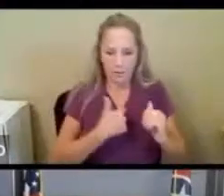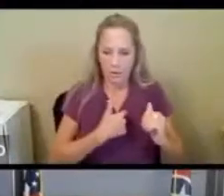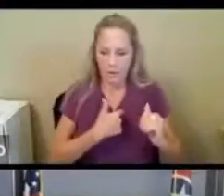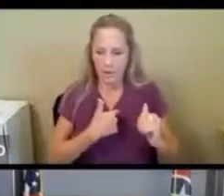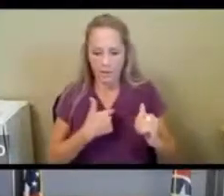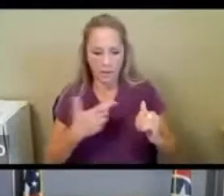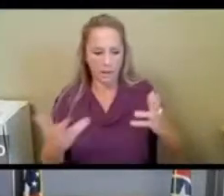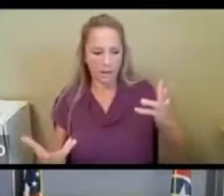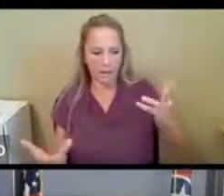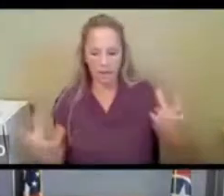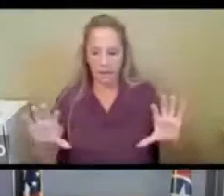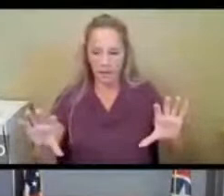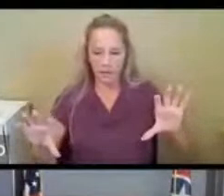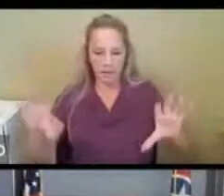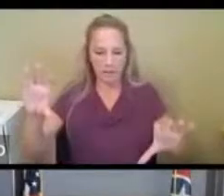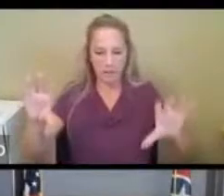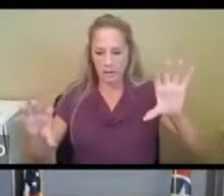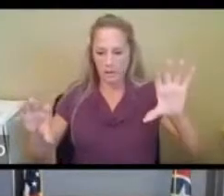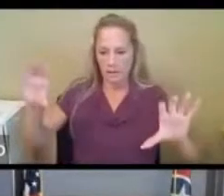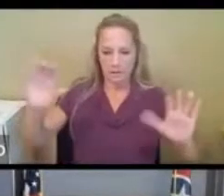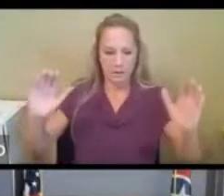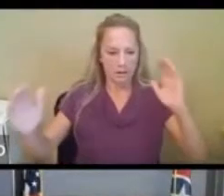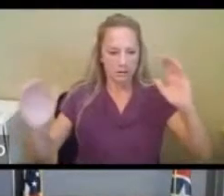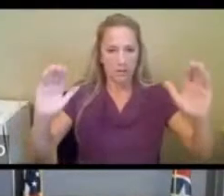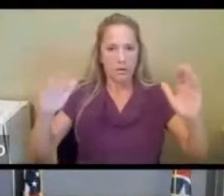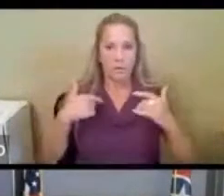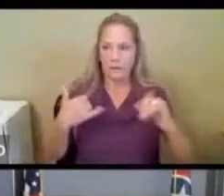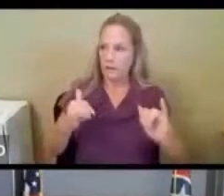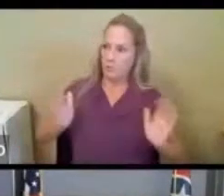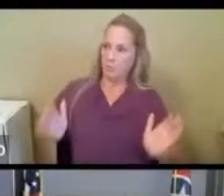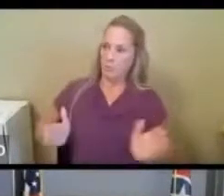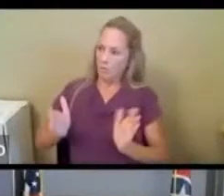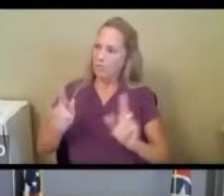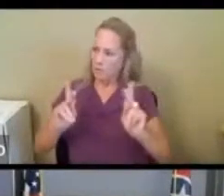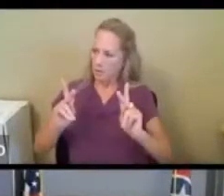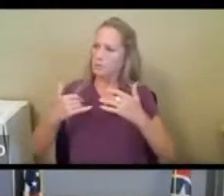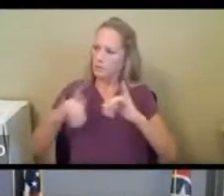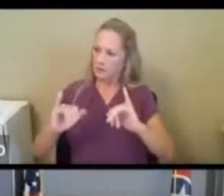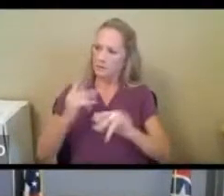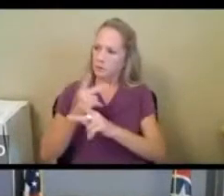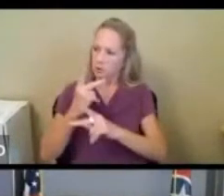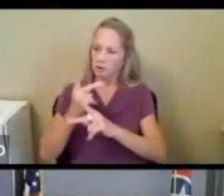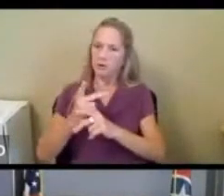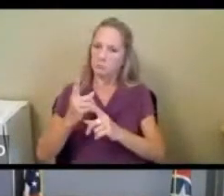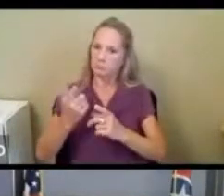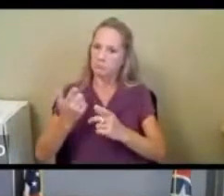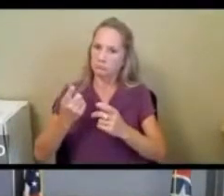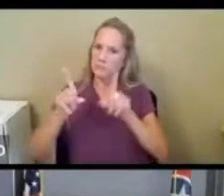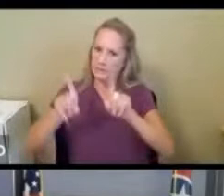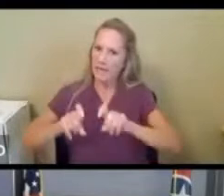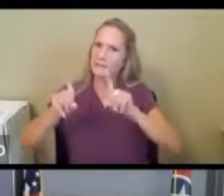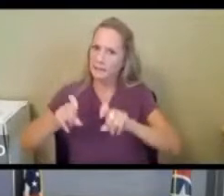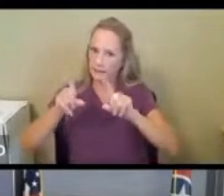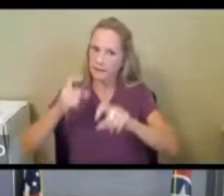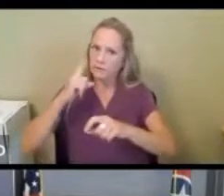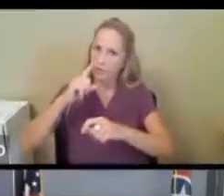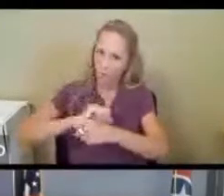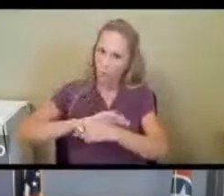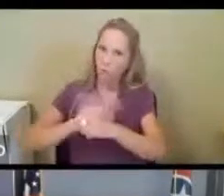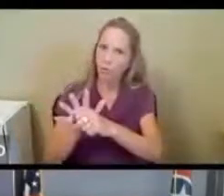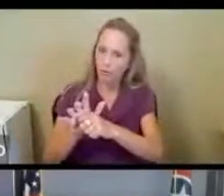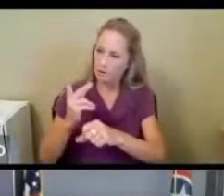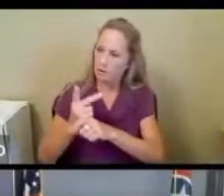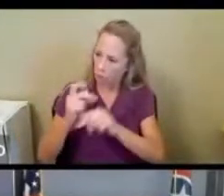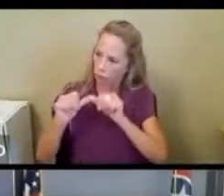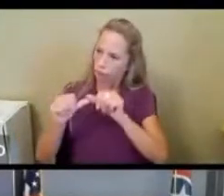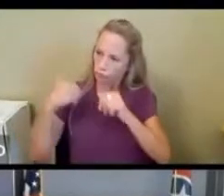together to motivate getting testing done? That would be another important one. The other thing is that